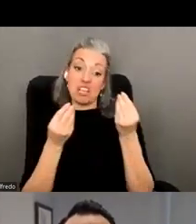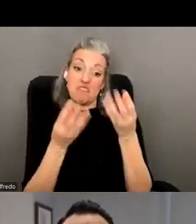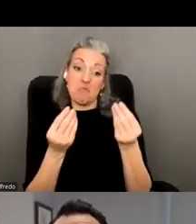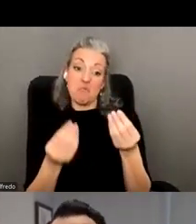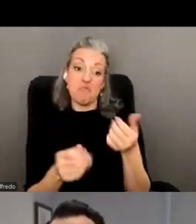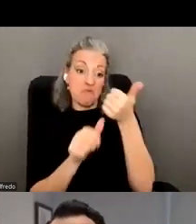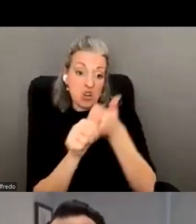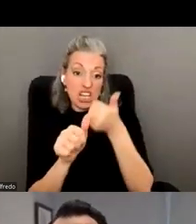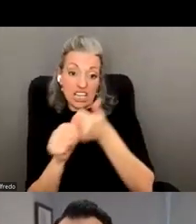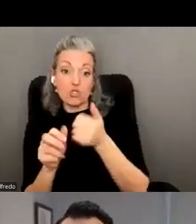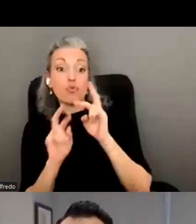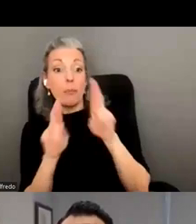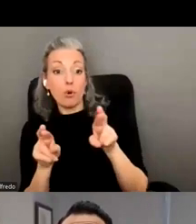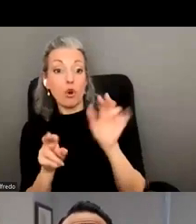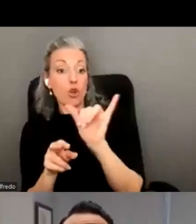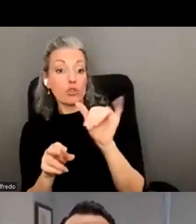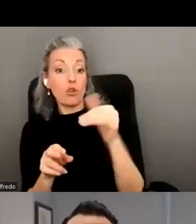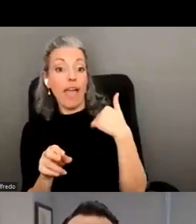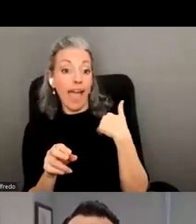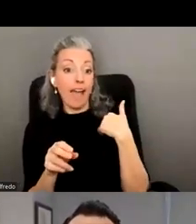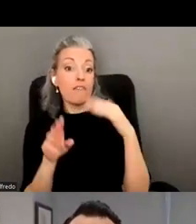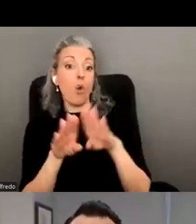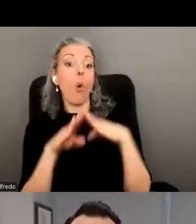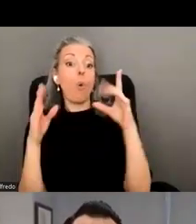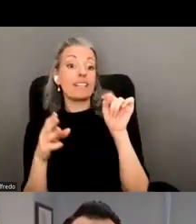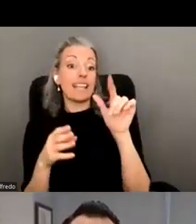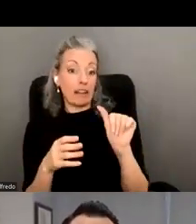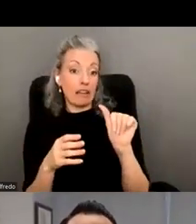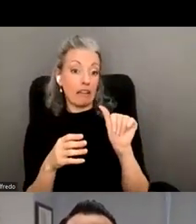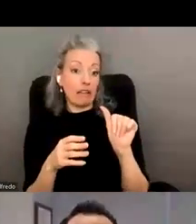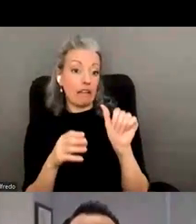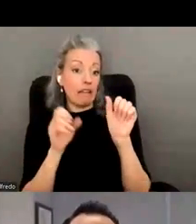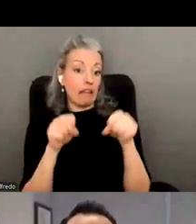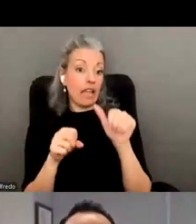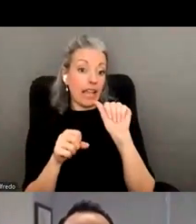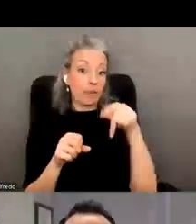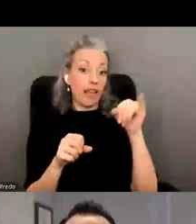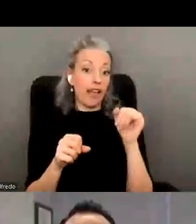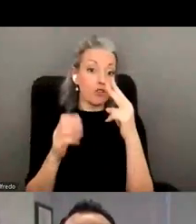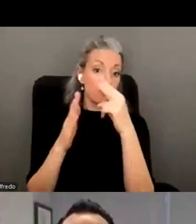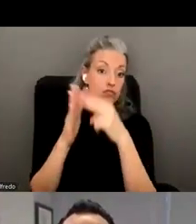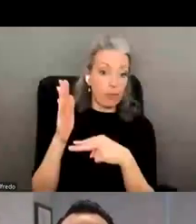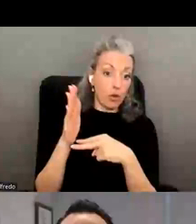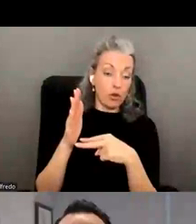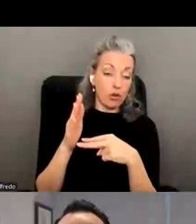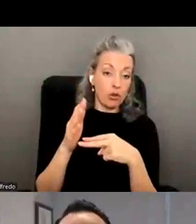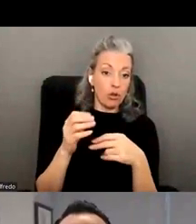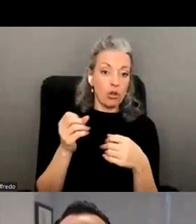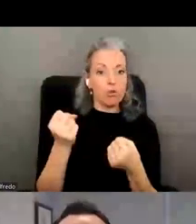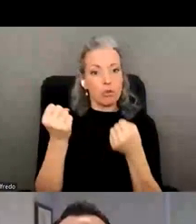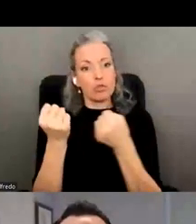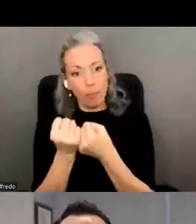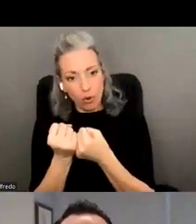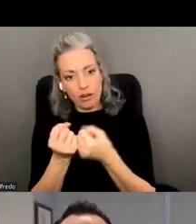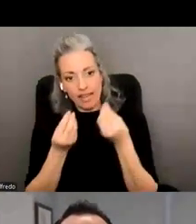interactive report. We also publish the underlying open data in machine readable, API-enabled formats with robust documentation about the data